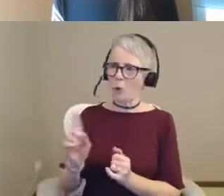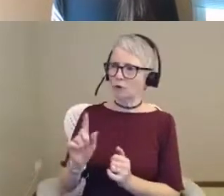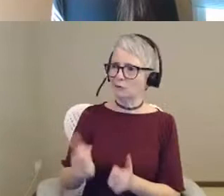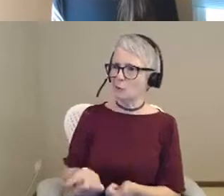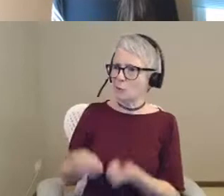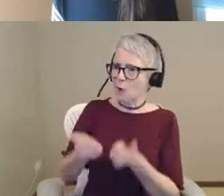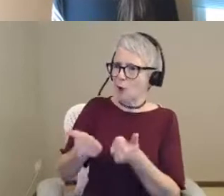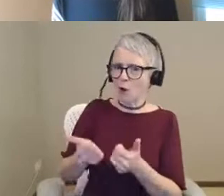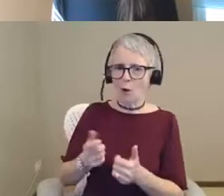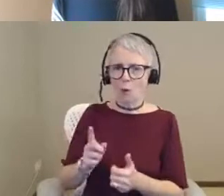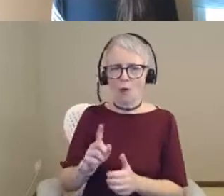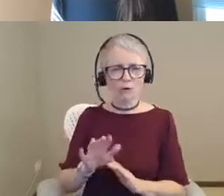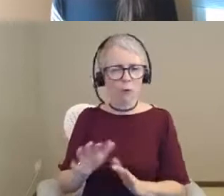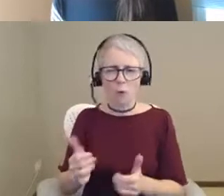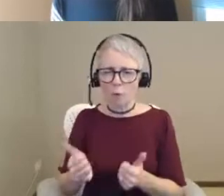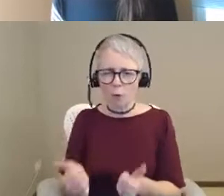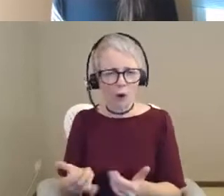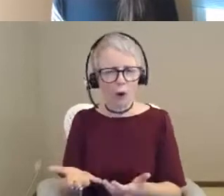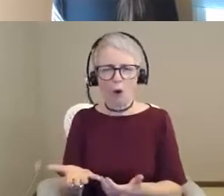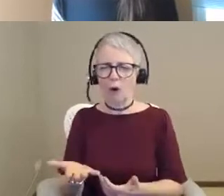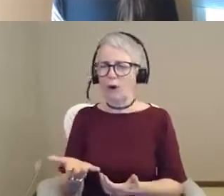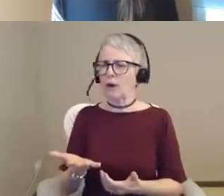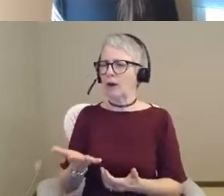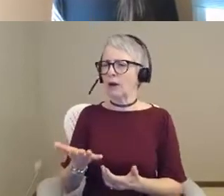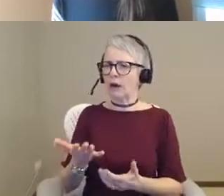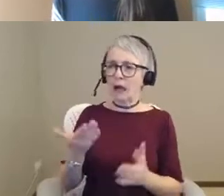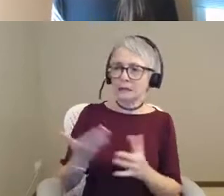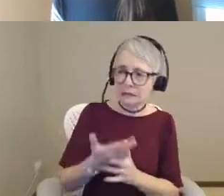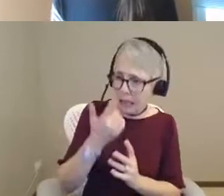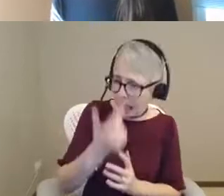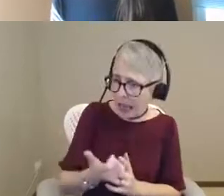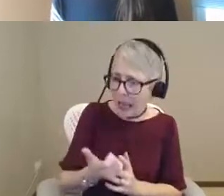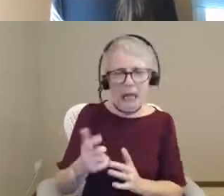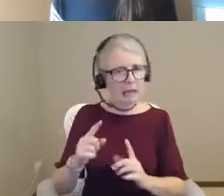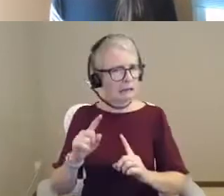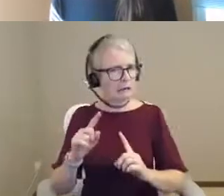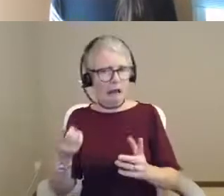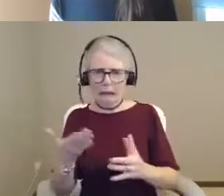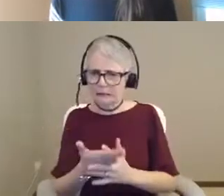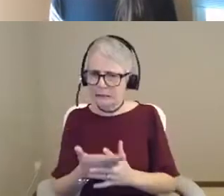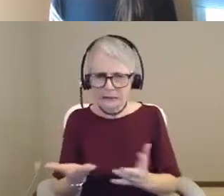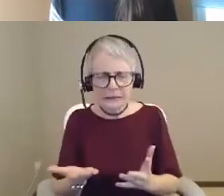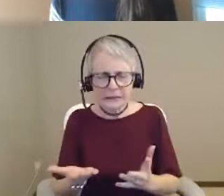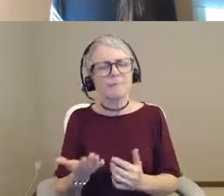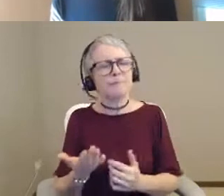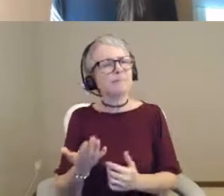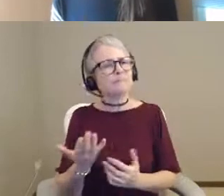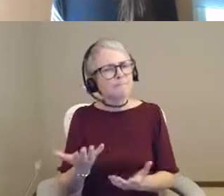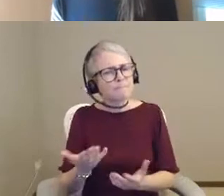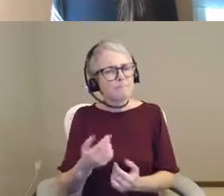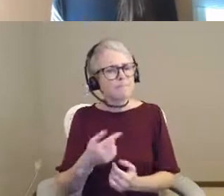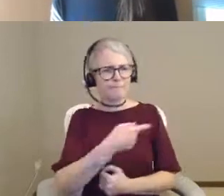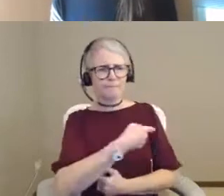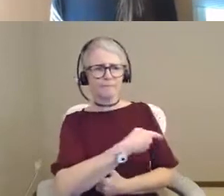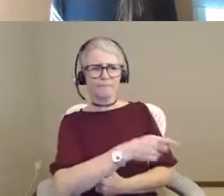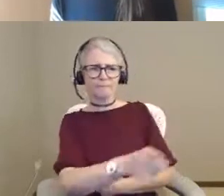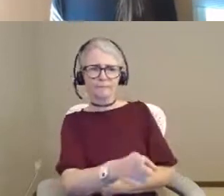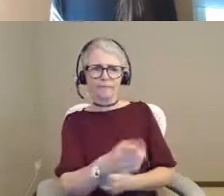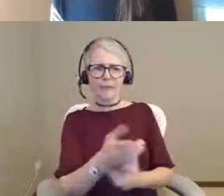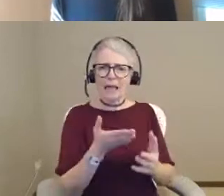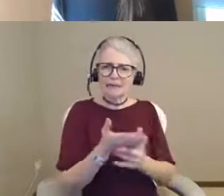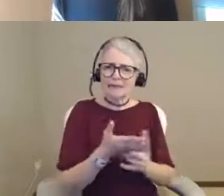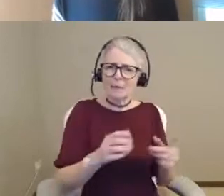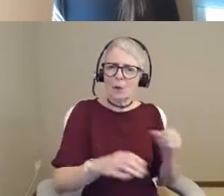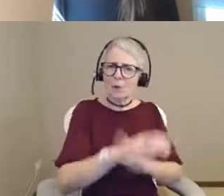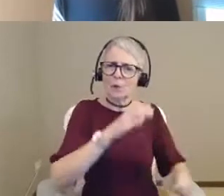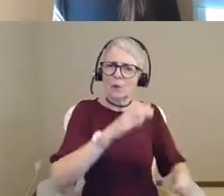determining what's accessible. But how can the digital accessibility community engage with learning